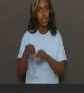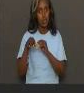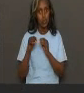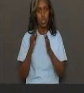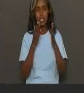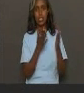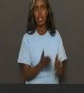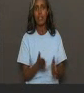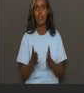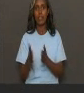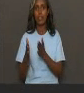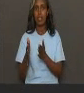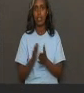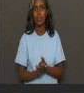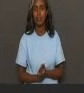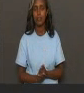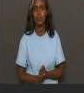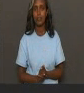Students, let's get ready.